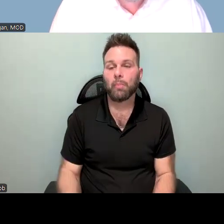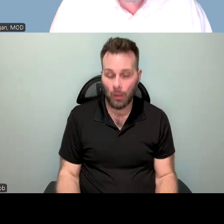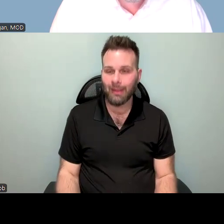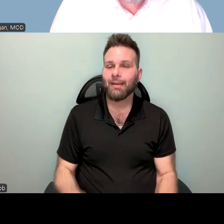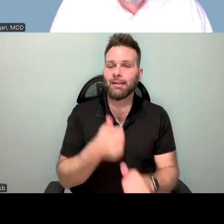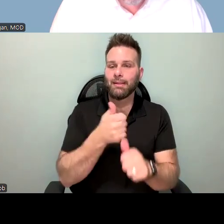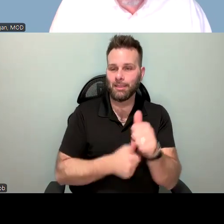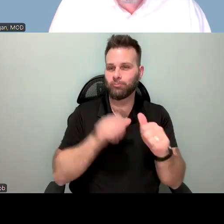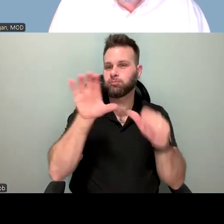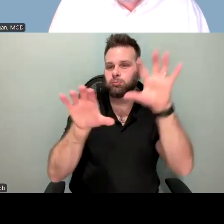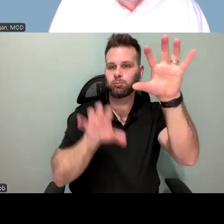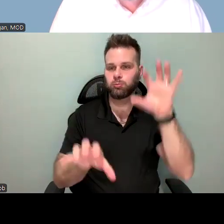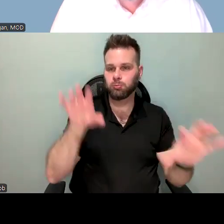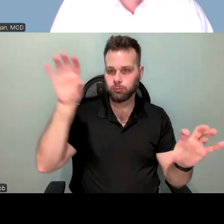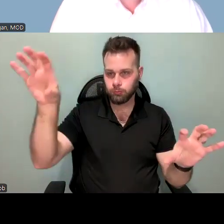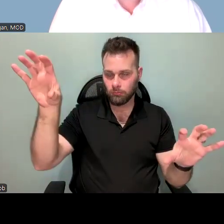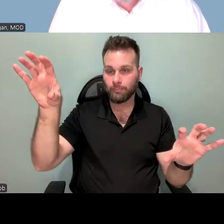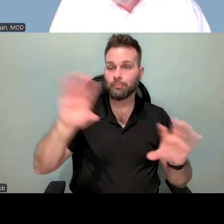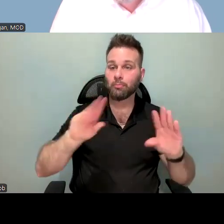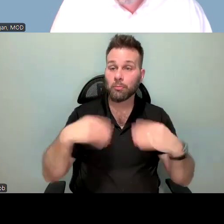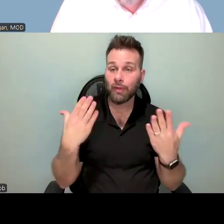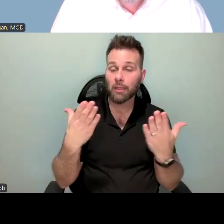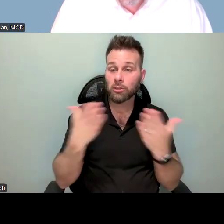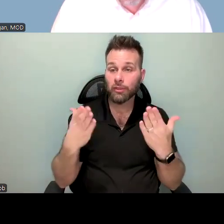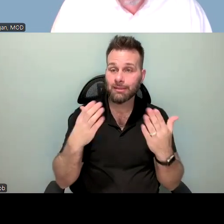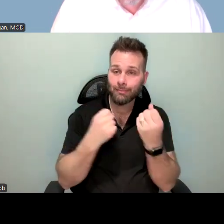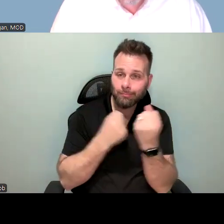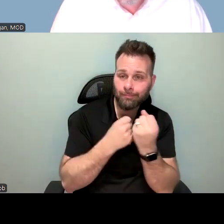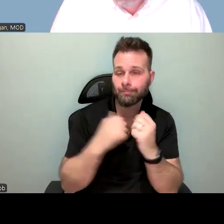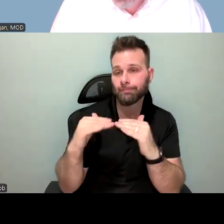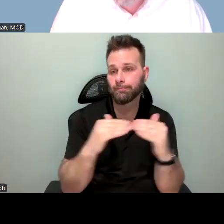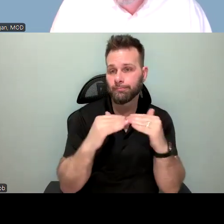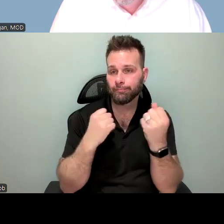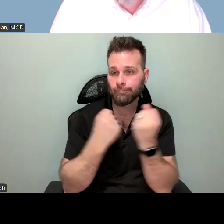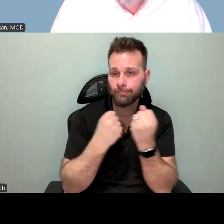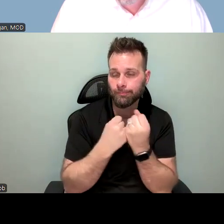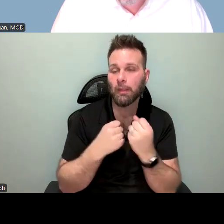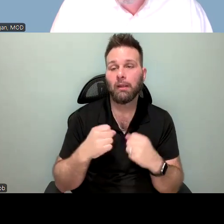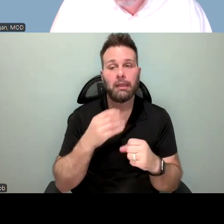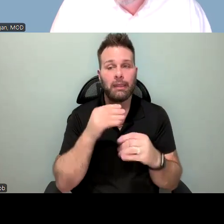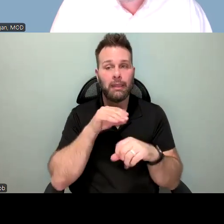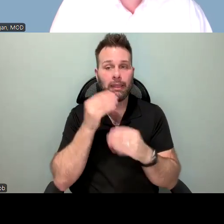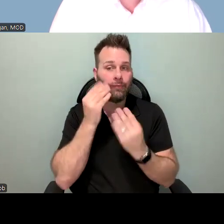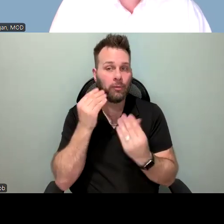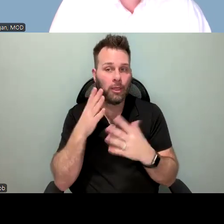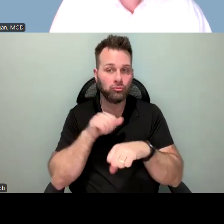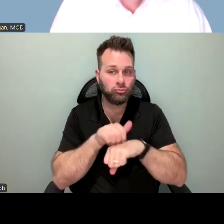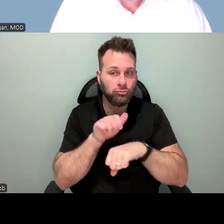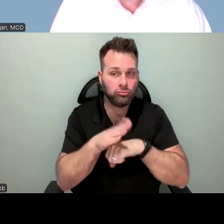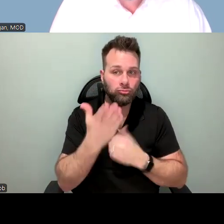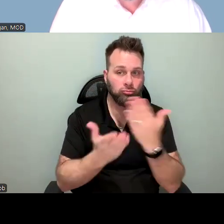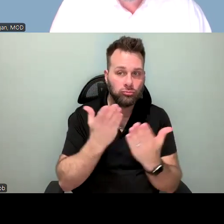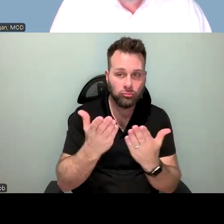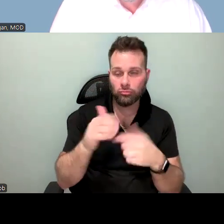region. They offer critical services such as advocacy, peer support, information and referral, and training in independent living